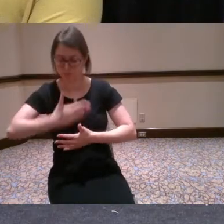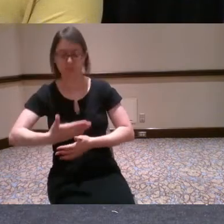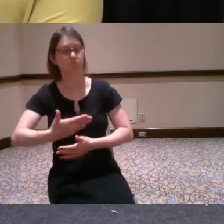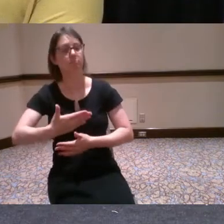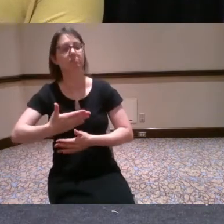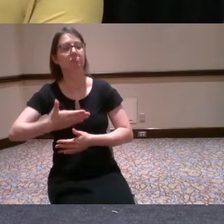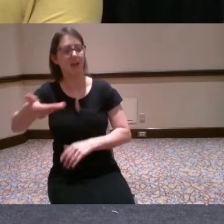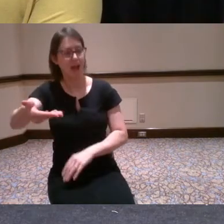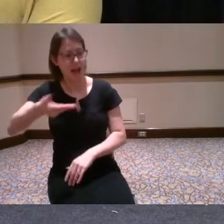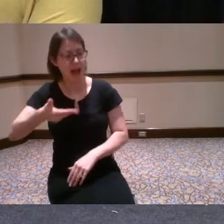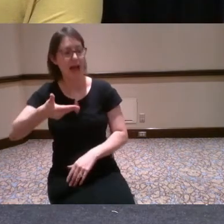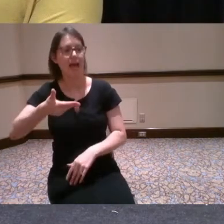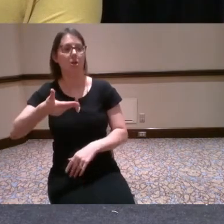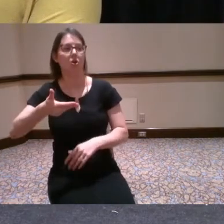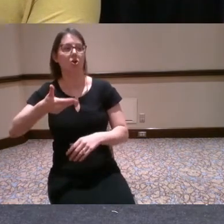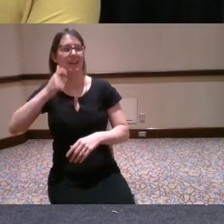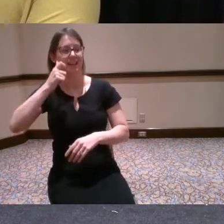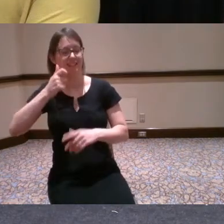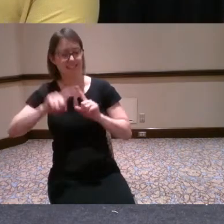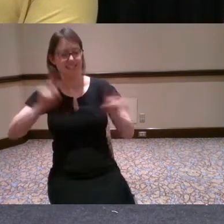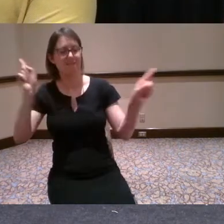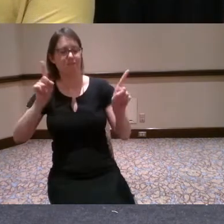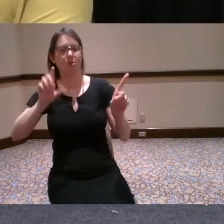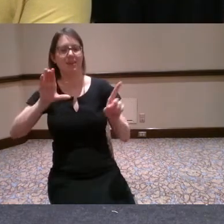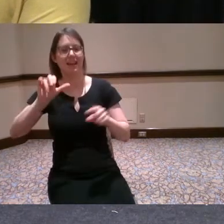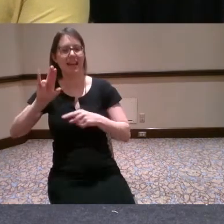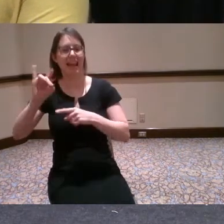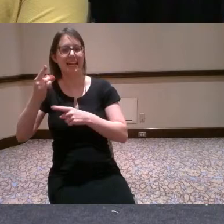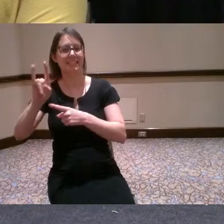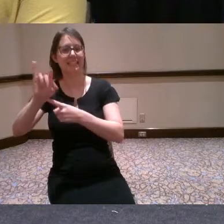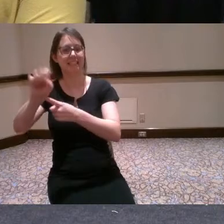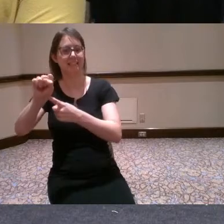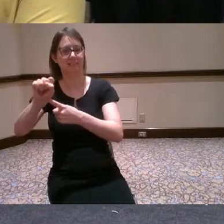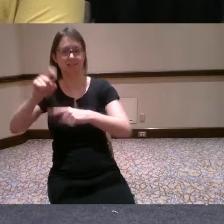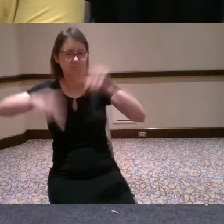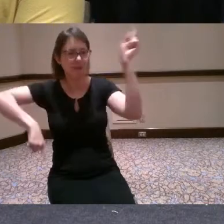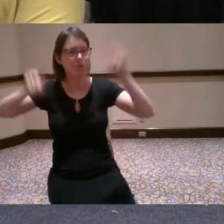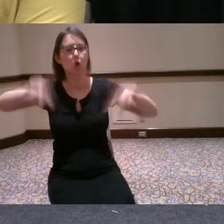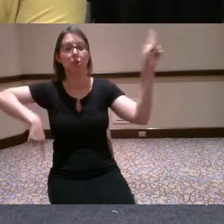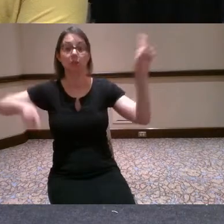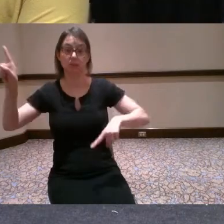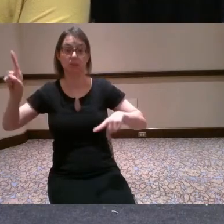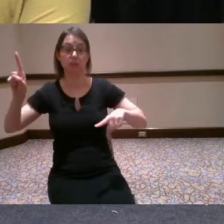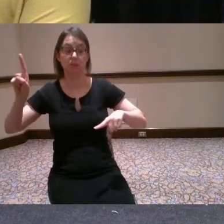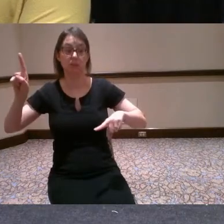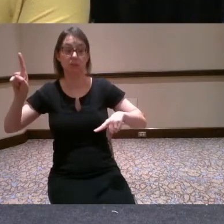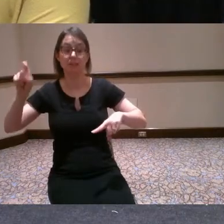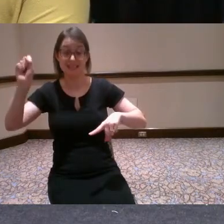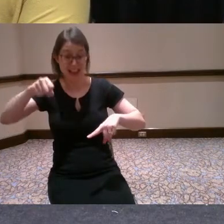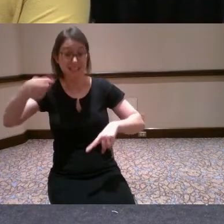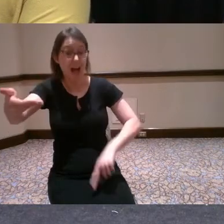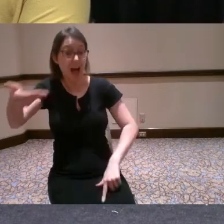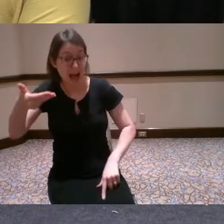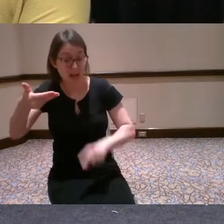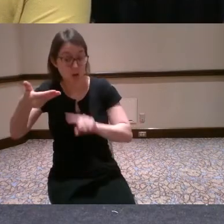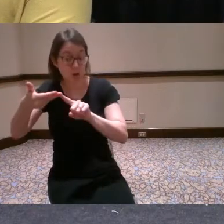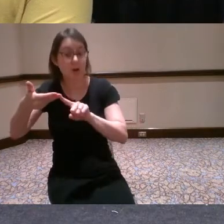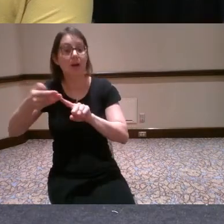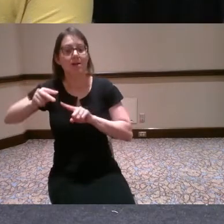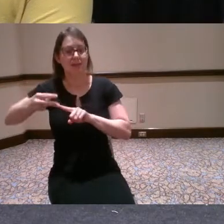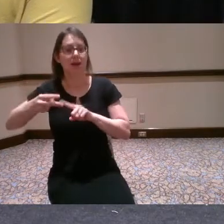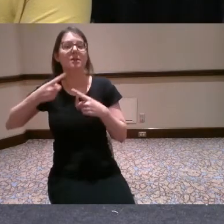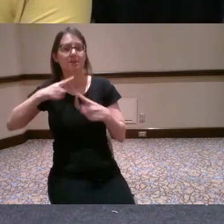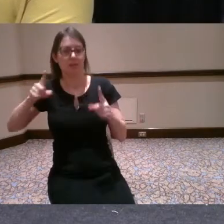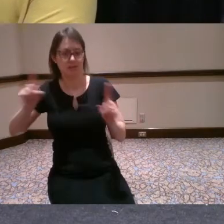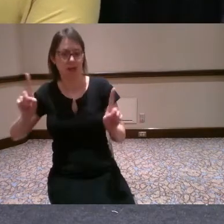diverse candidates for positions. Well, we also want to make sure that those diverse candidates are set up for success. And so the second